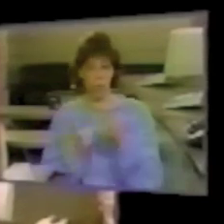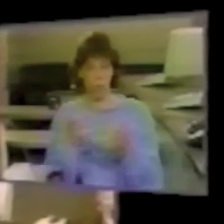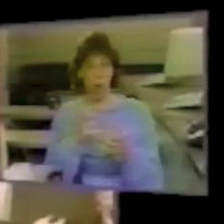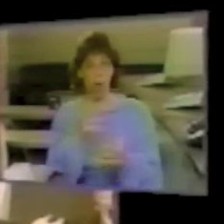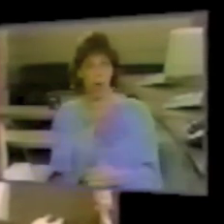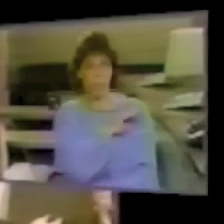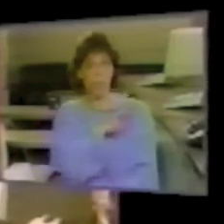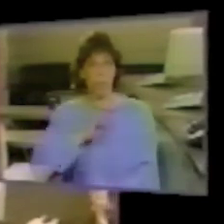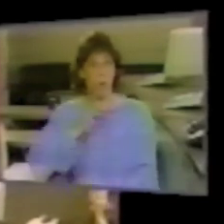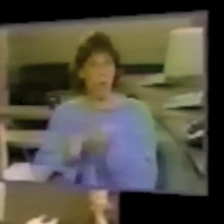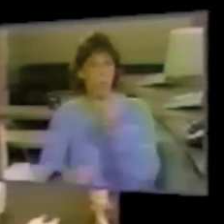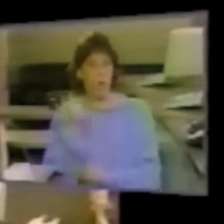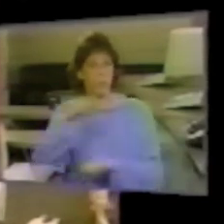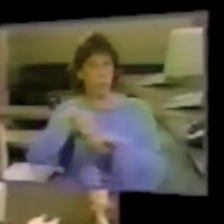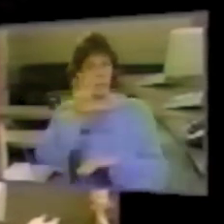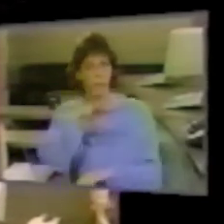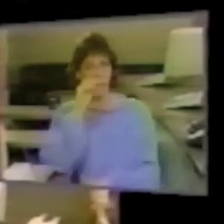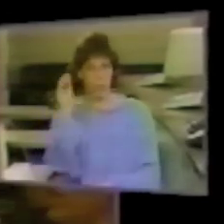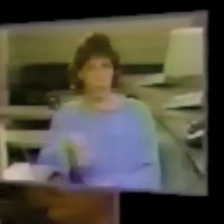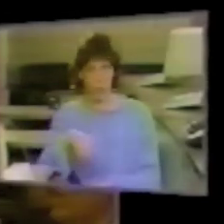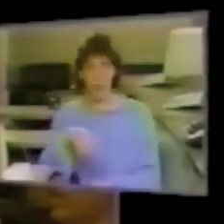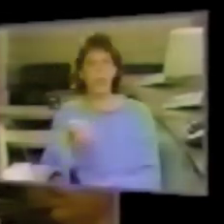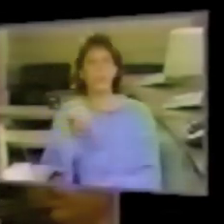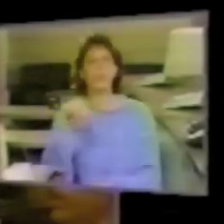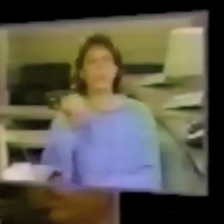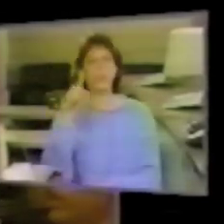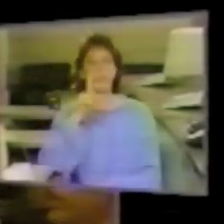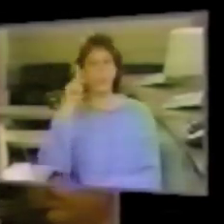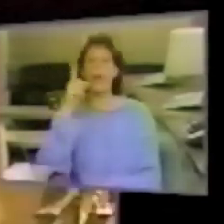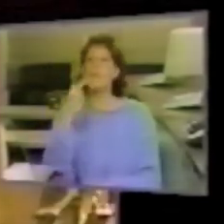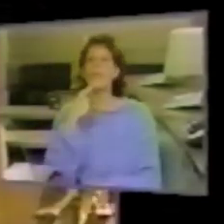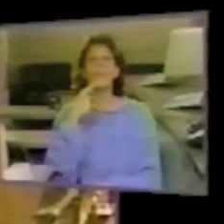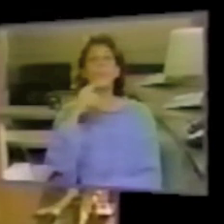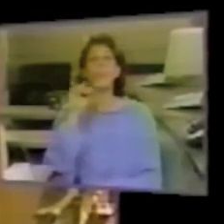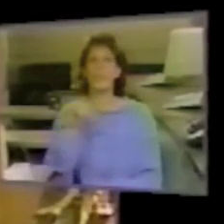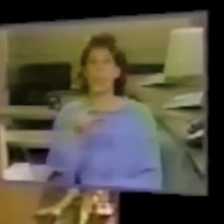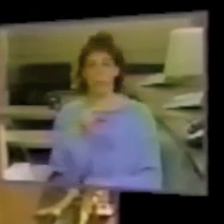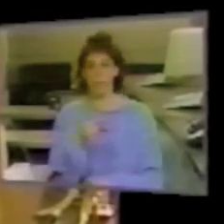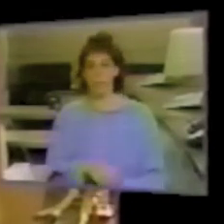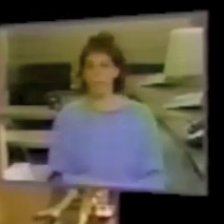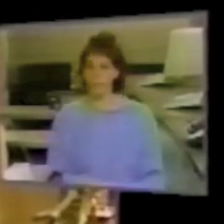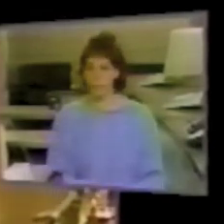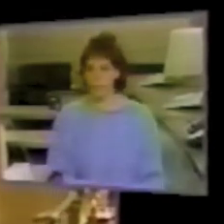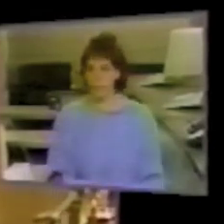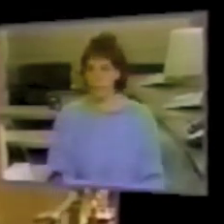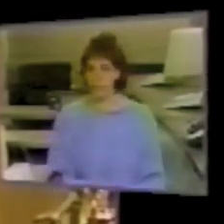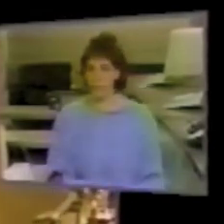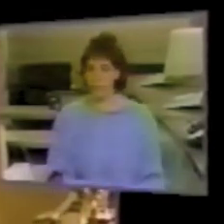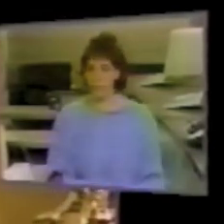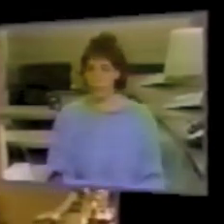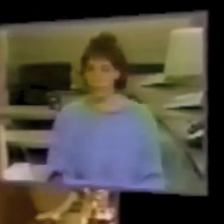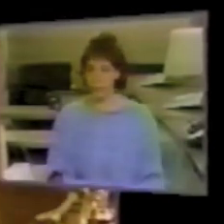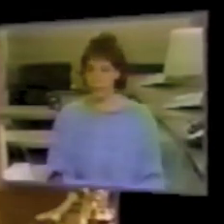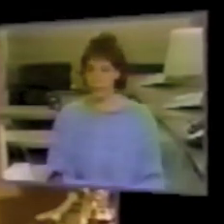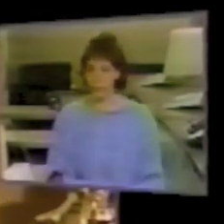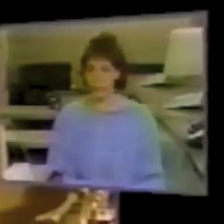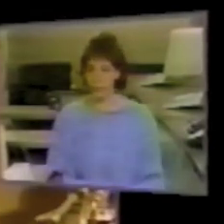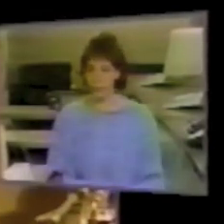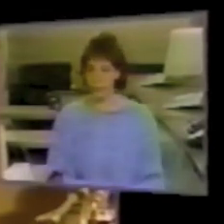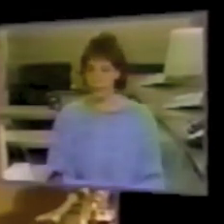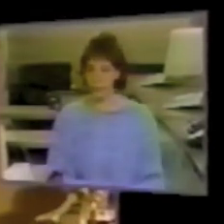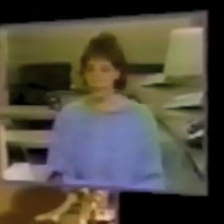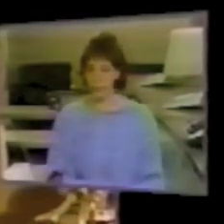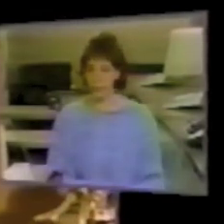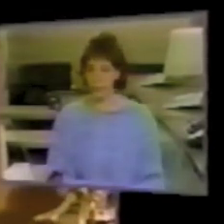hearing impaired, says warnings about backlash were underestimated. I don't think that the other hearing members of the board